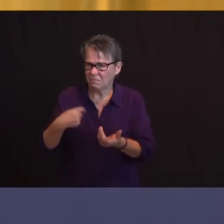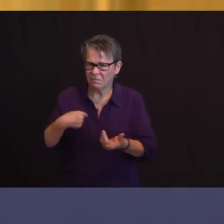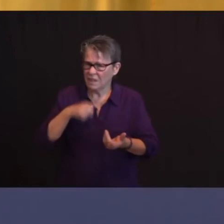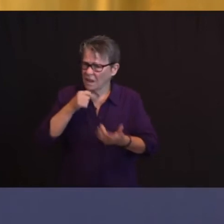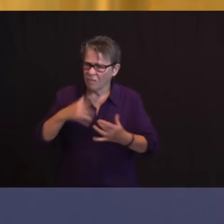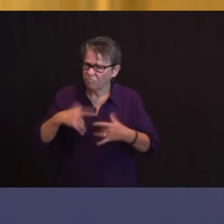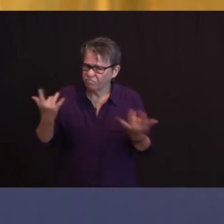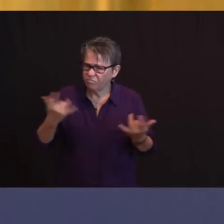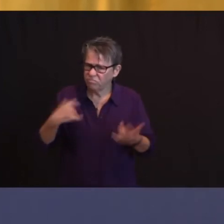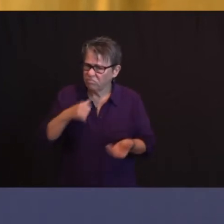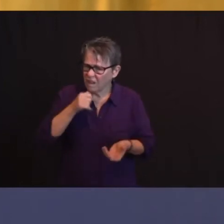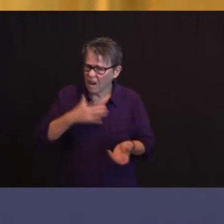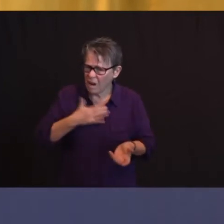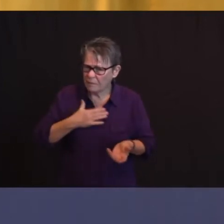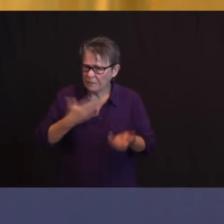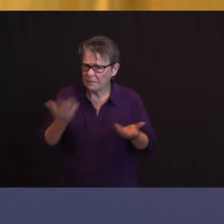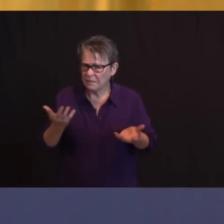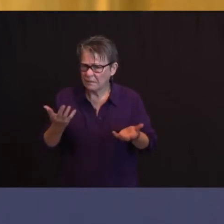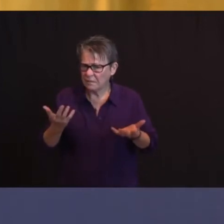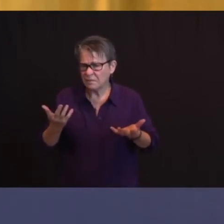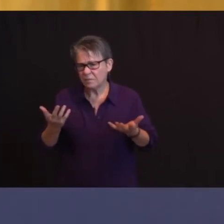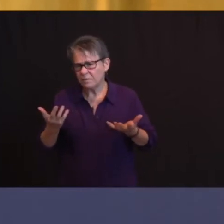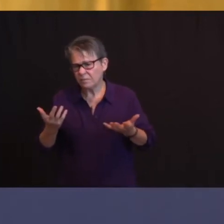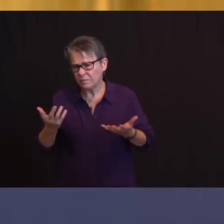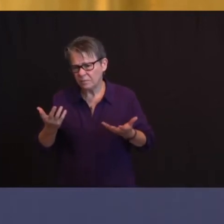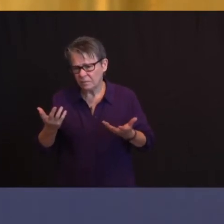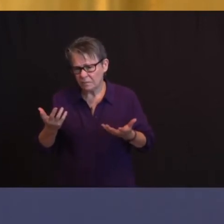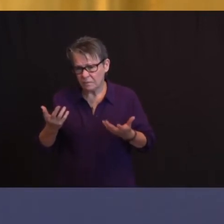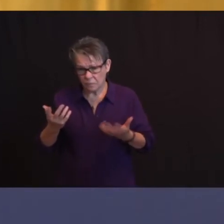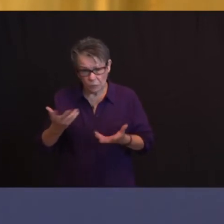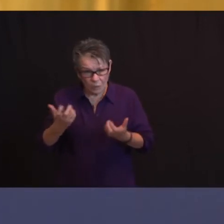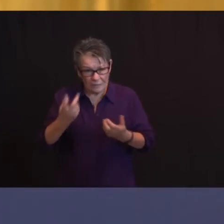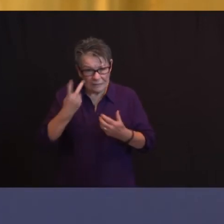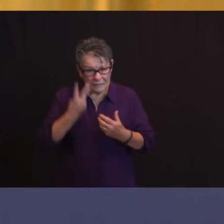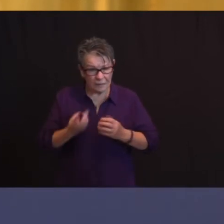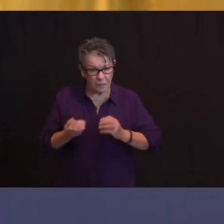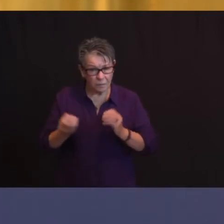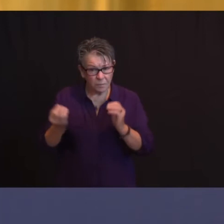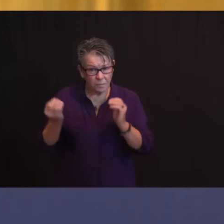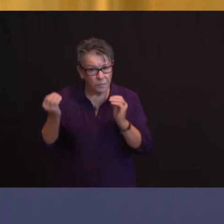more capacity, so we're not happy if folks didn't get to on the election front, that is.